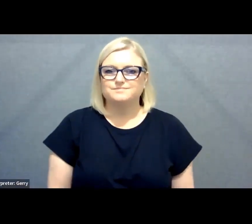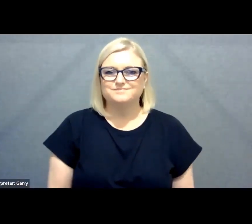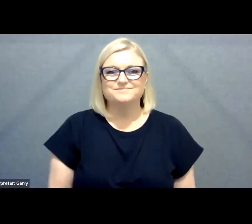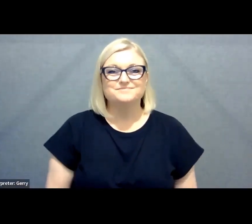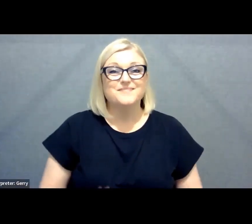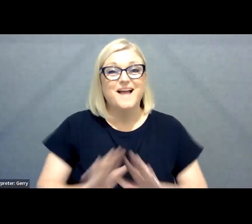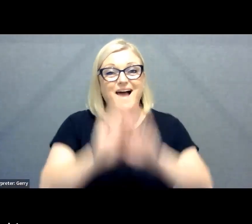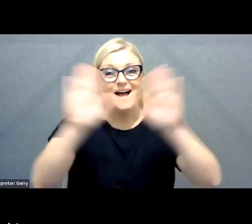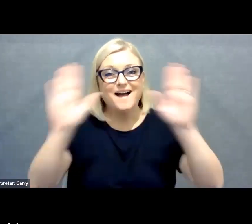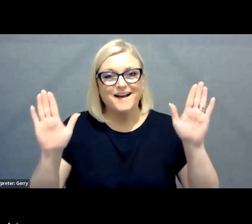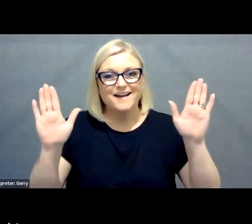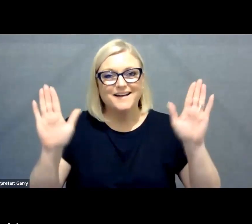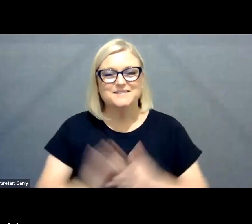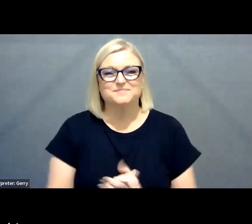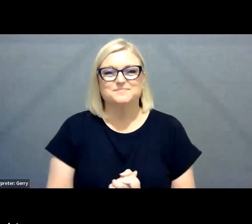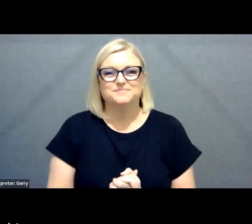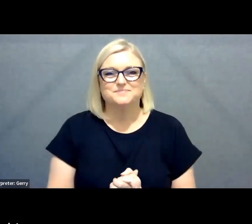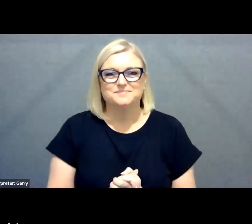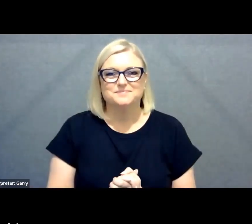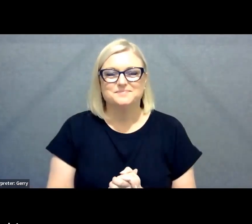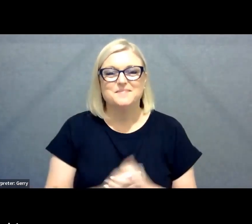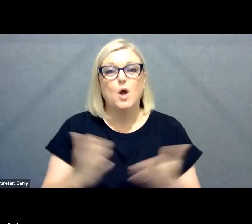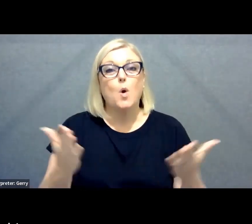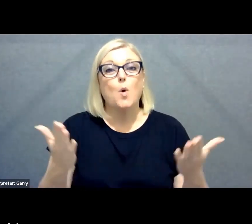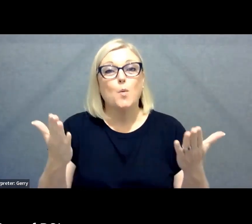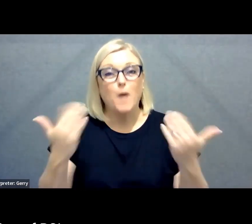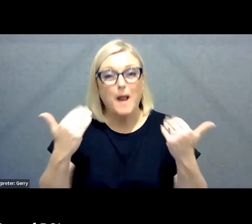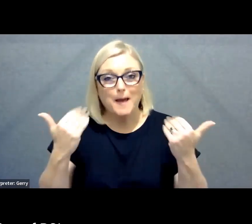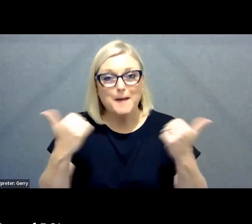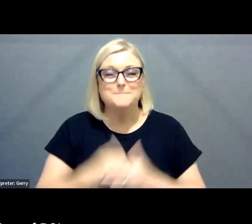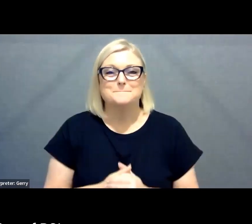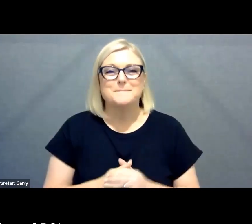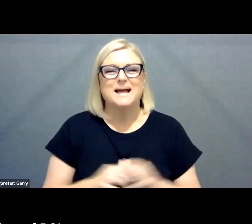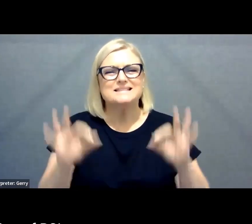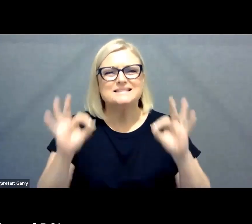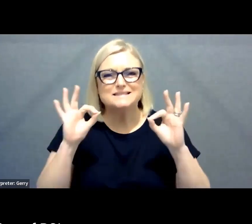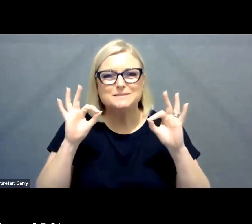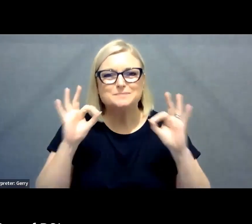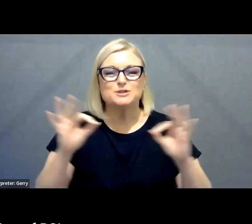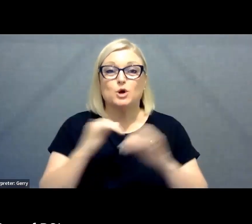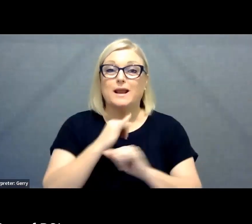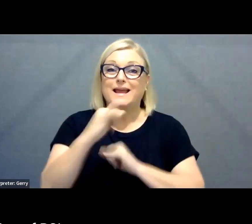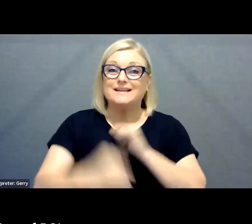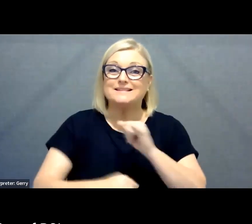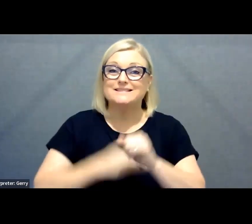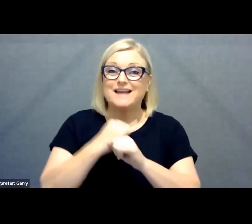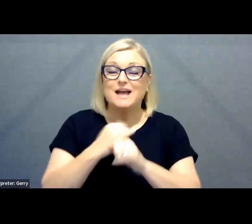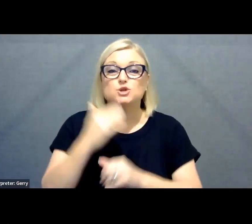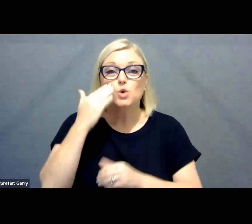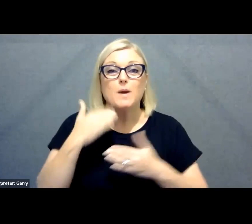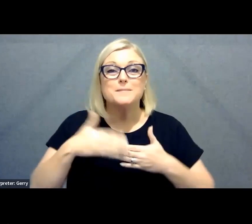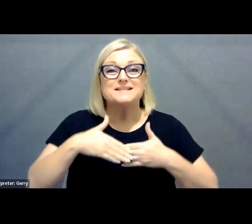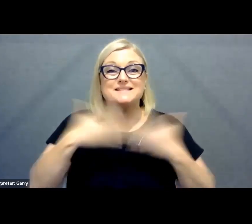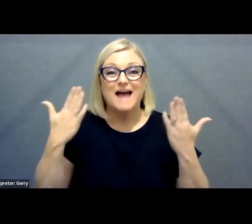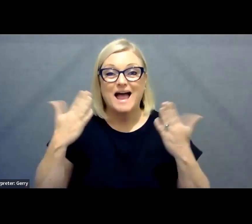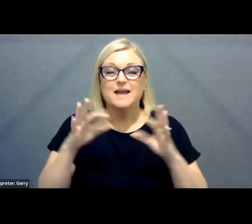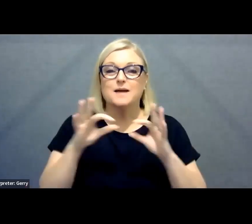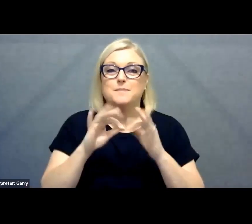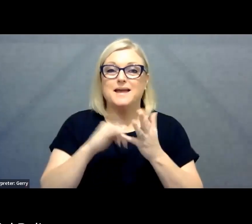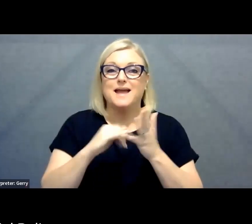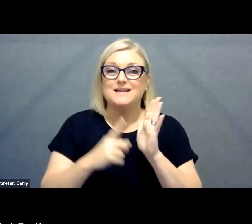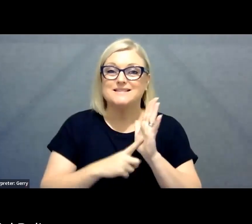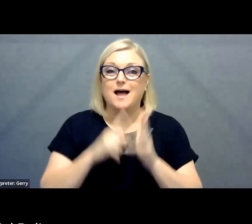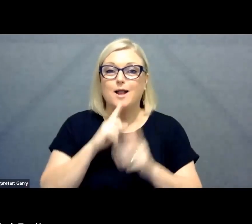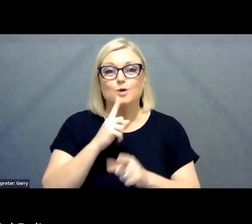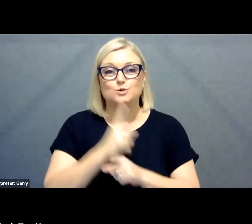Hi everyone, welcome to this very special International Women's Day edition of BSL Talks. I'm Emily Porter, a Senior